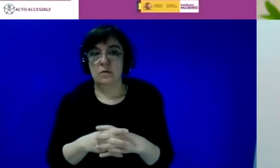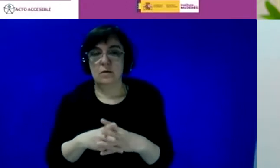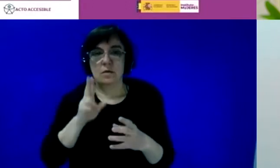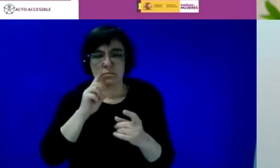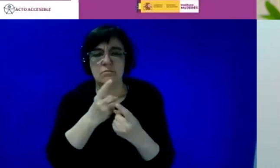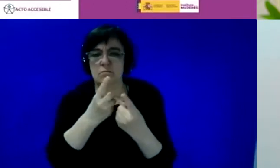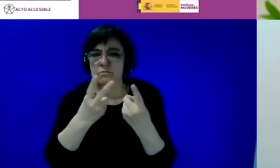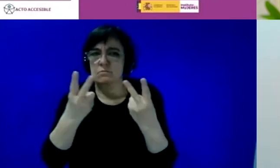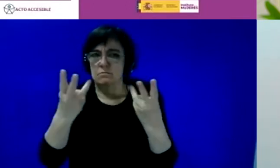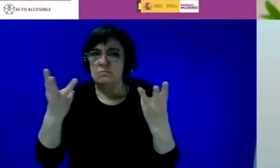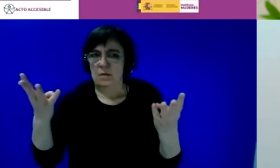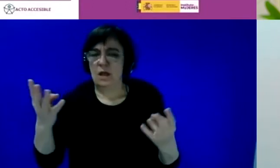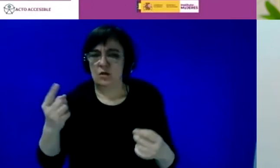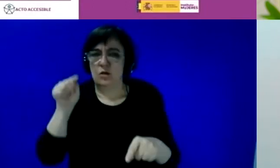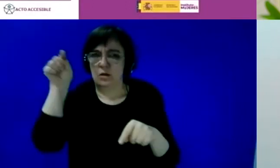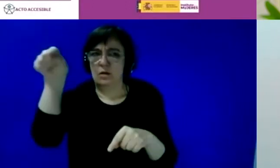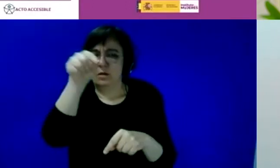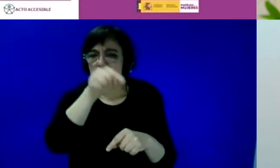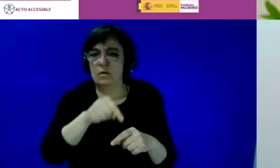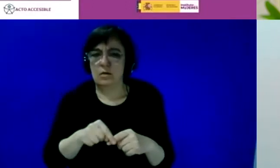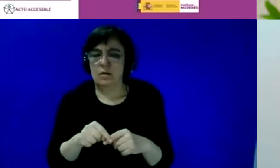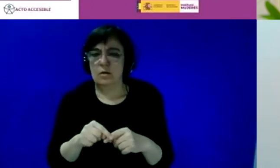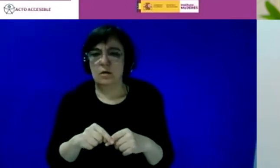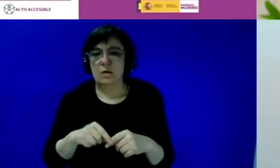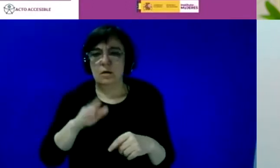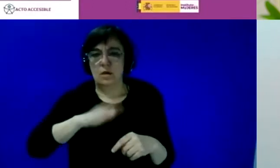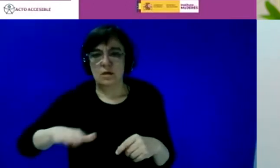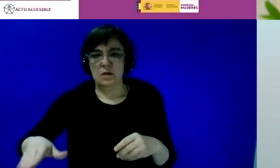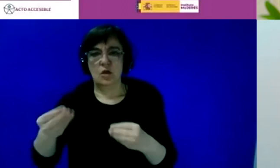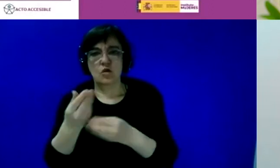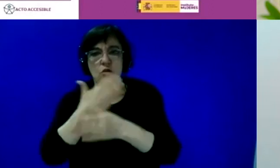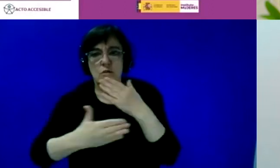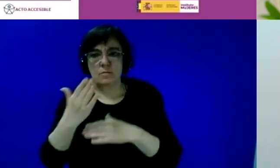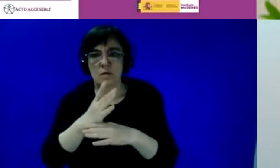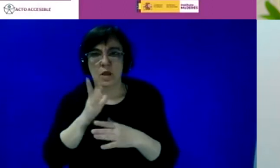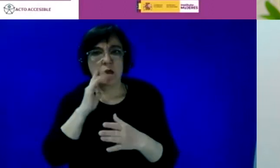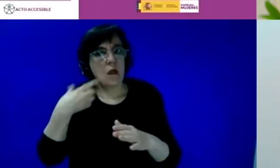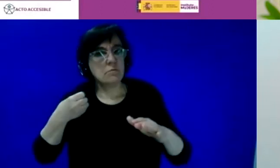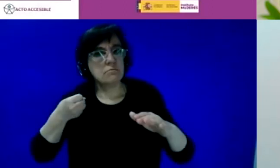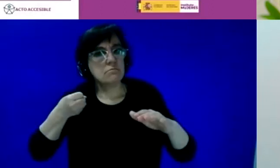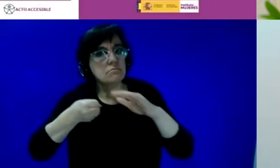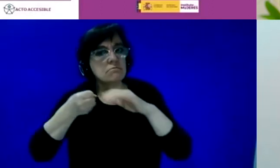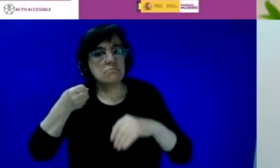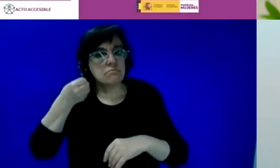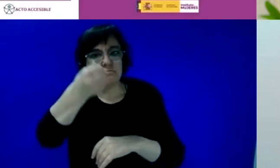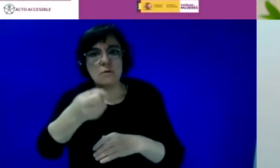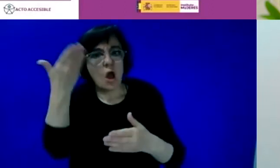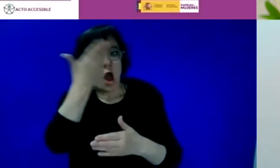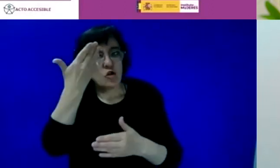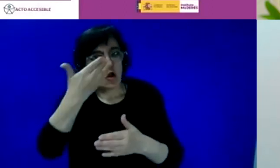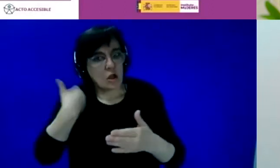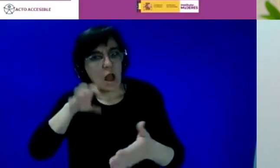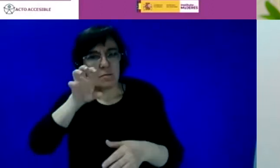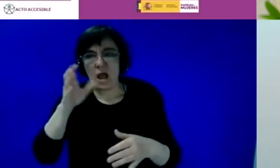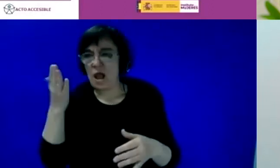school, to get education, even though it's still, it was up to 2 days ago illegal to